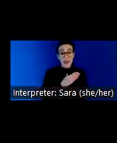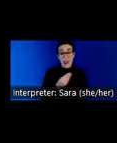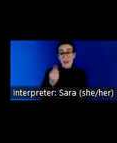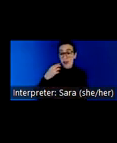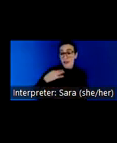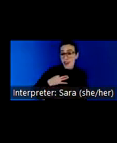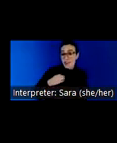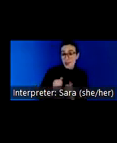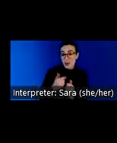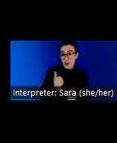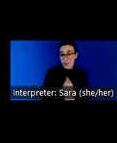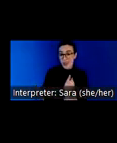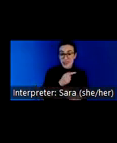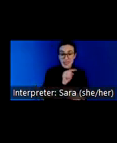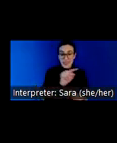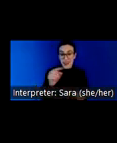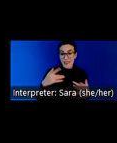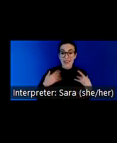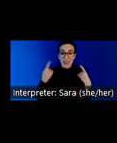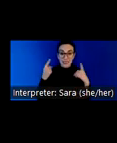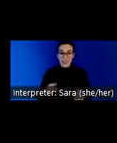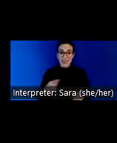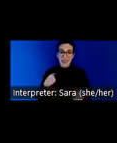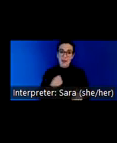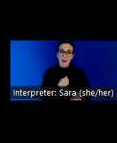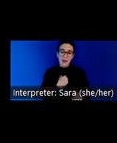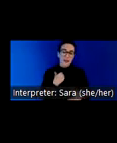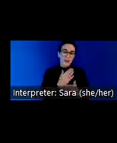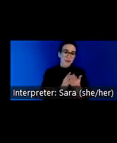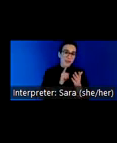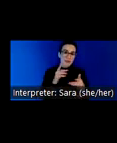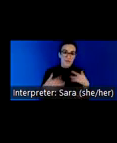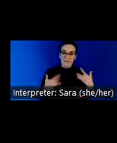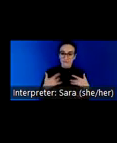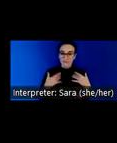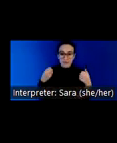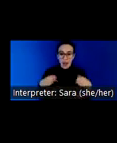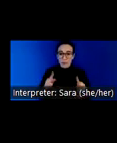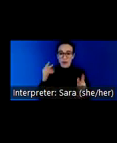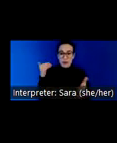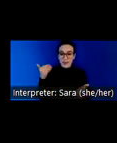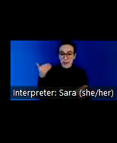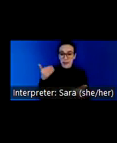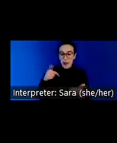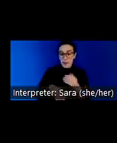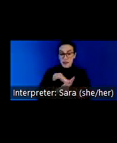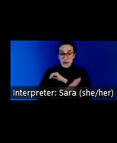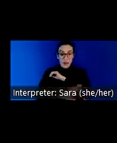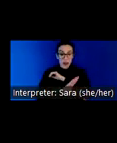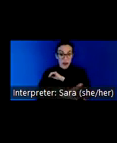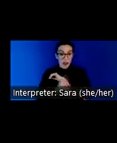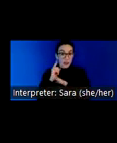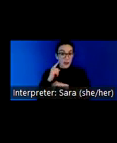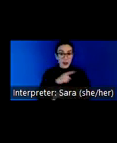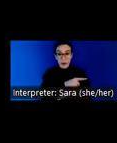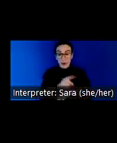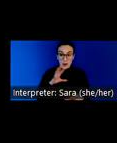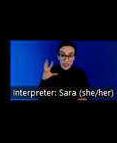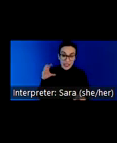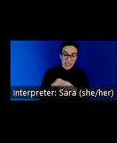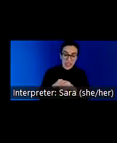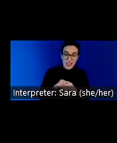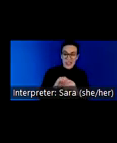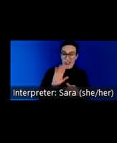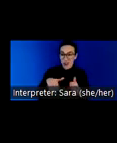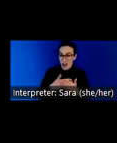events. We have some really exciting opportunities coming up this fall for you to engage in all of the efforts I spoke about